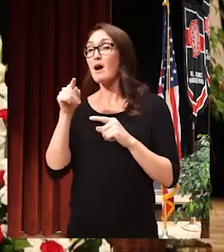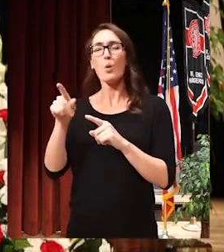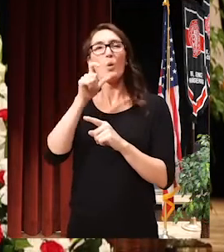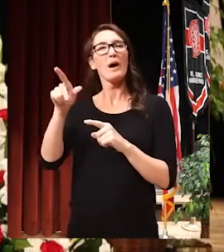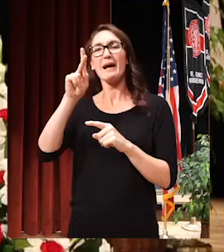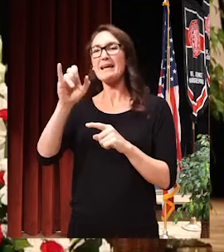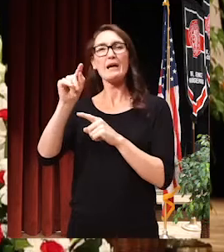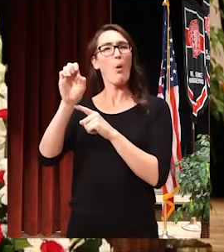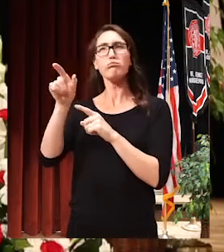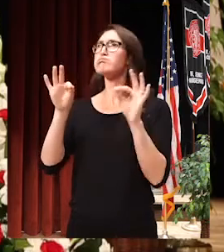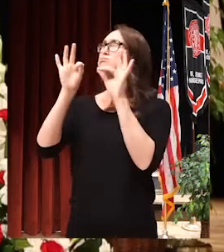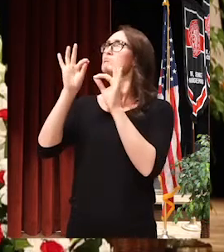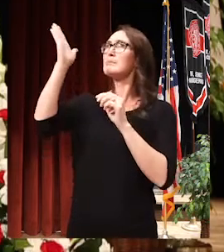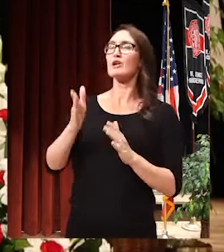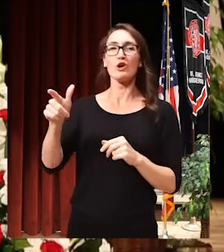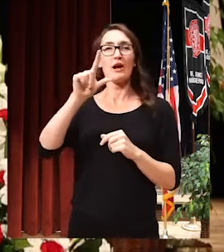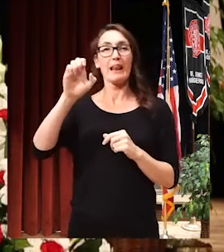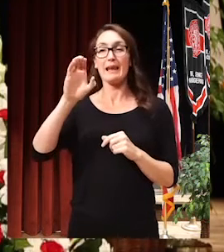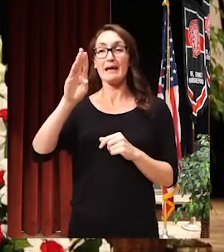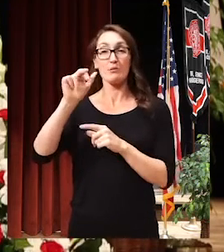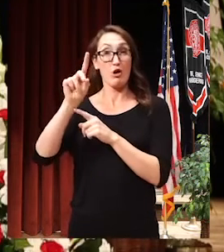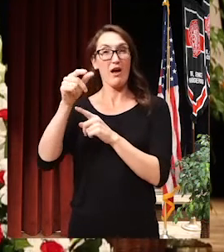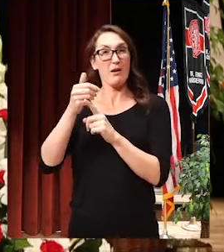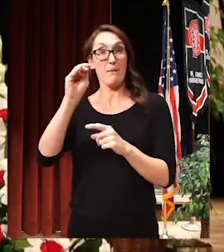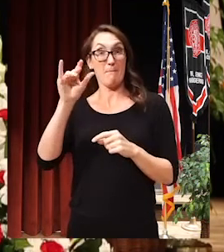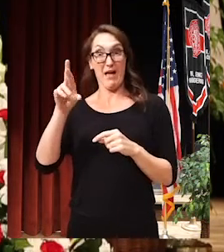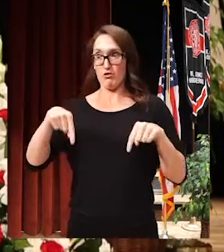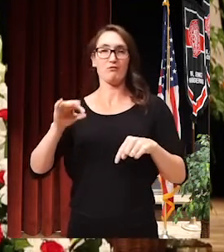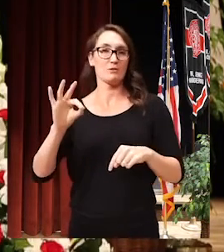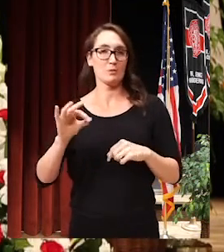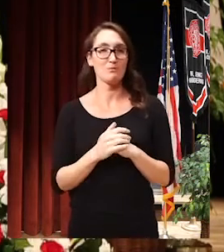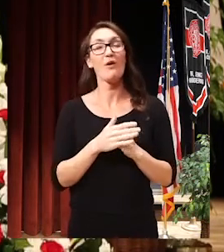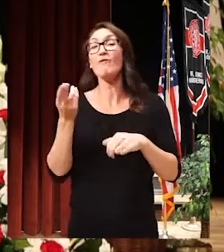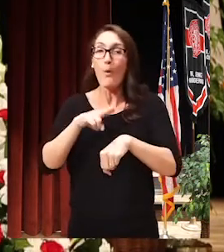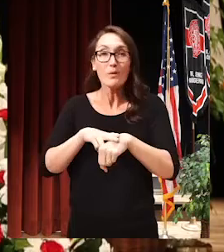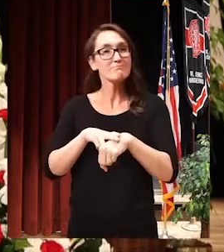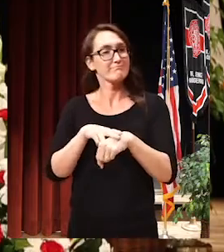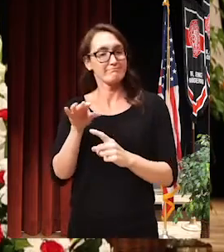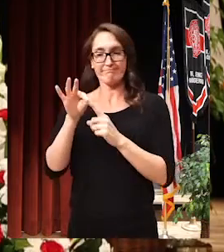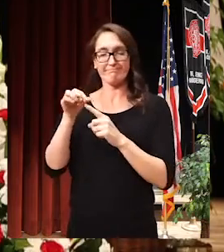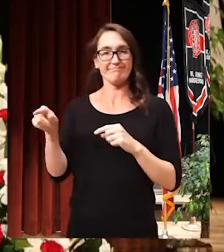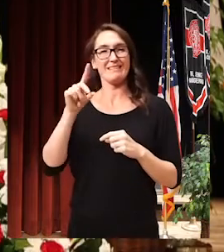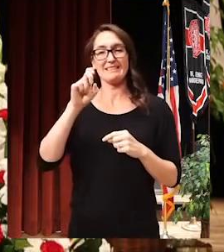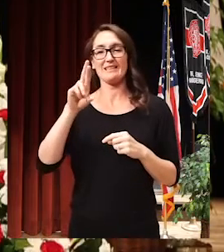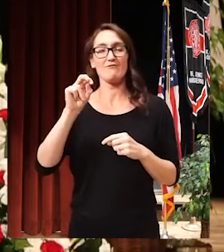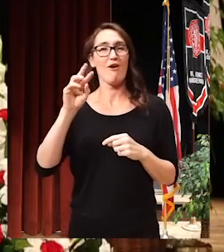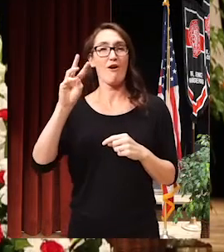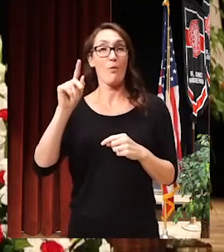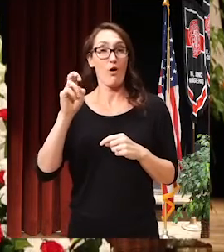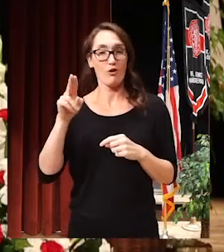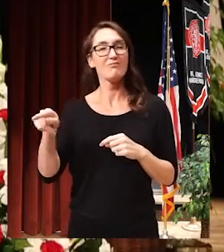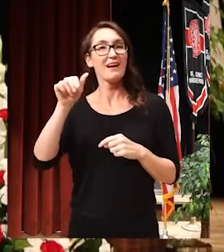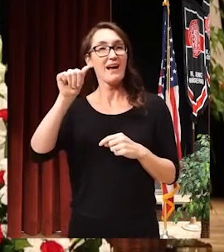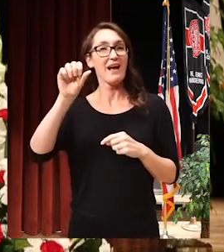keynote speaker, Mr. Lee Brand, Mayor of Fresno; and of course, our own Mr. Jerron Walker,